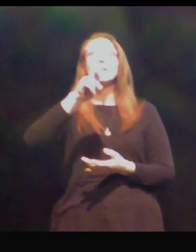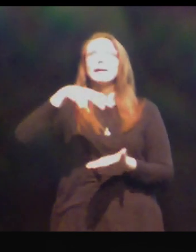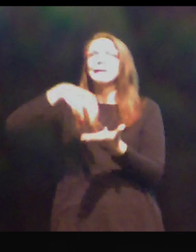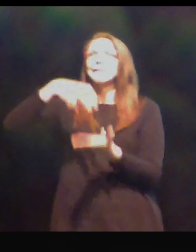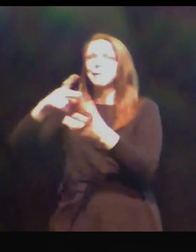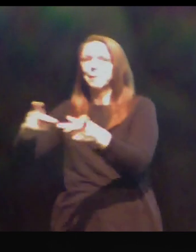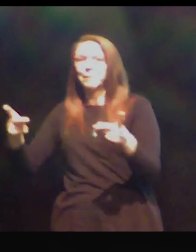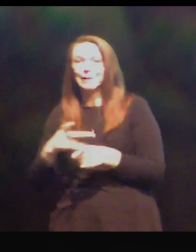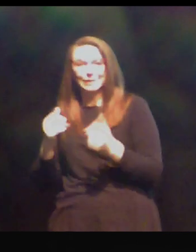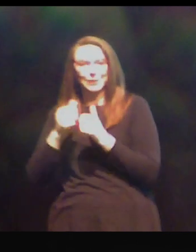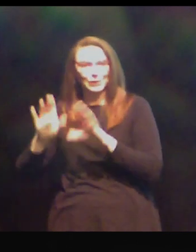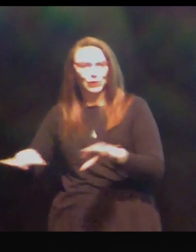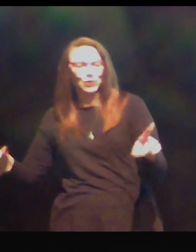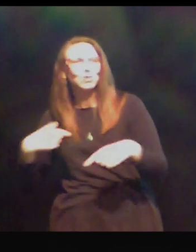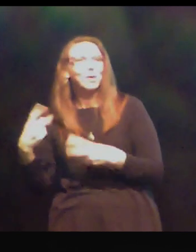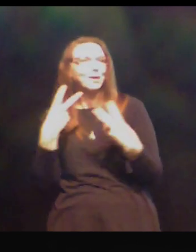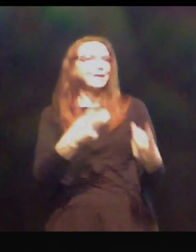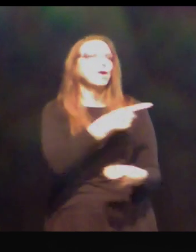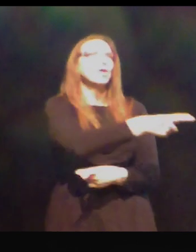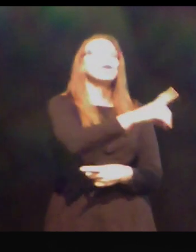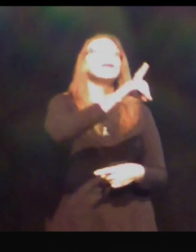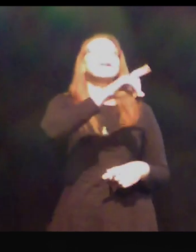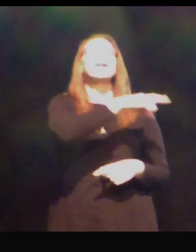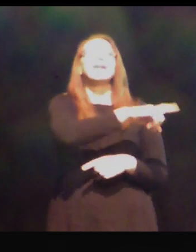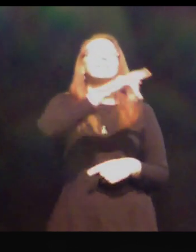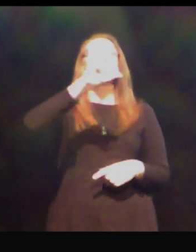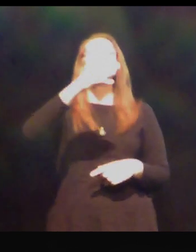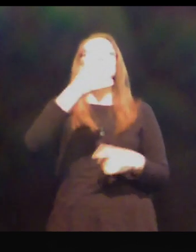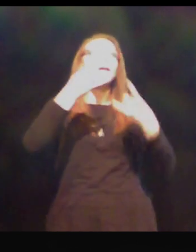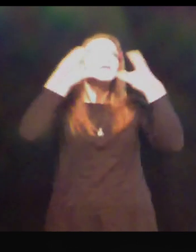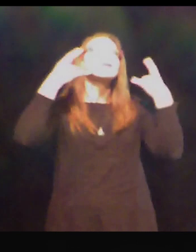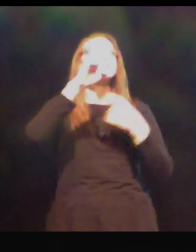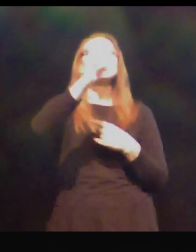up there, and John was wearing a dog mask.